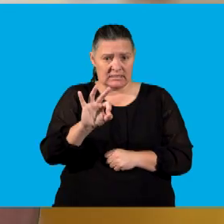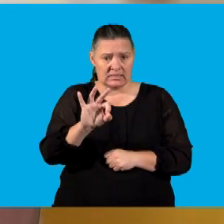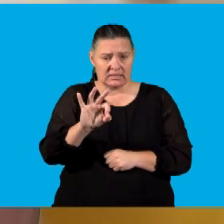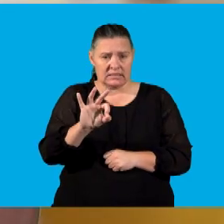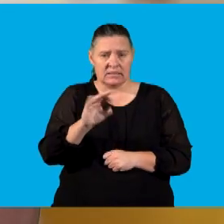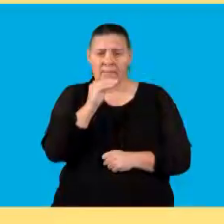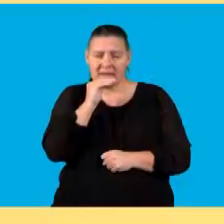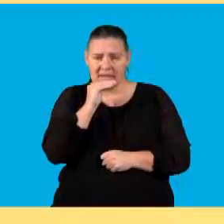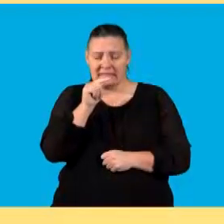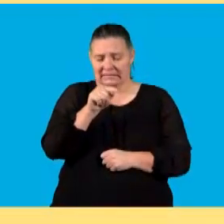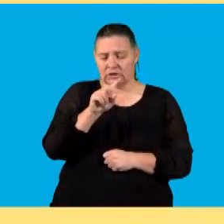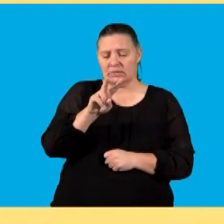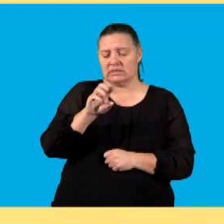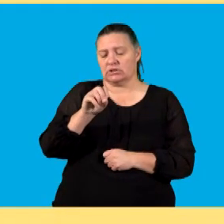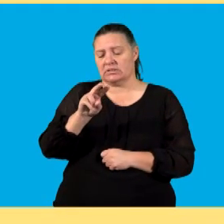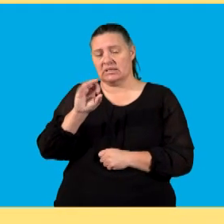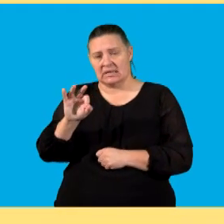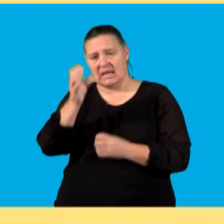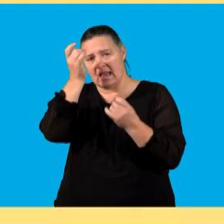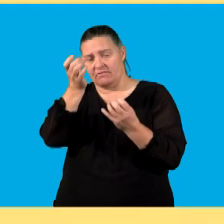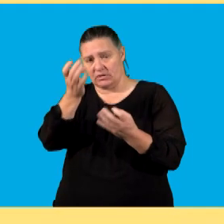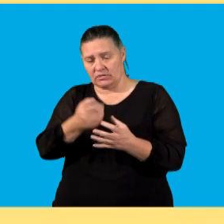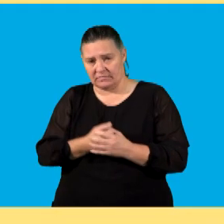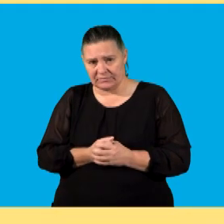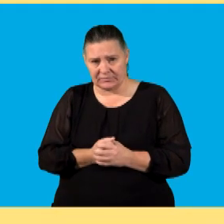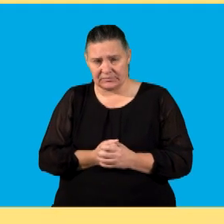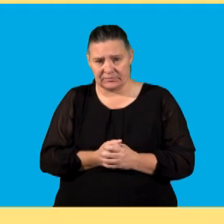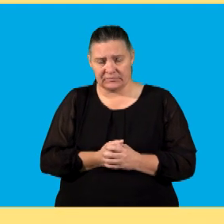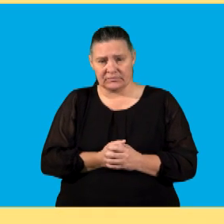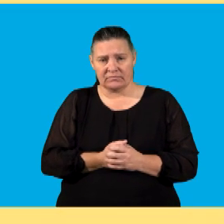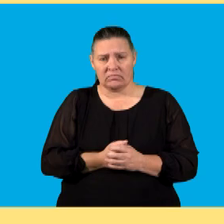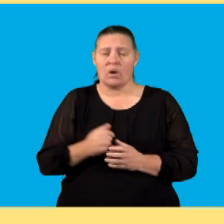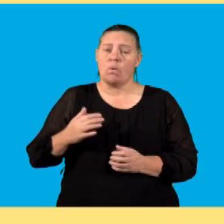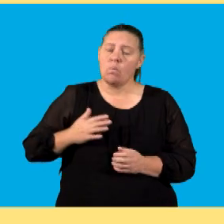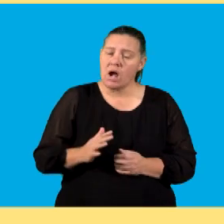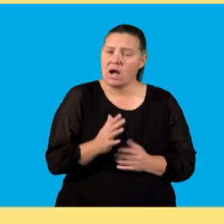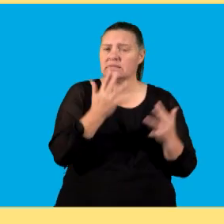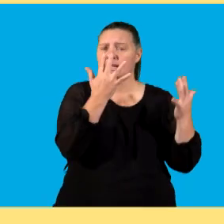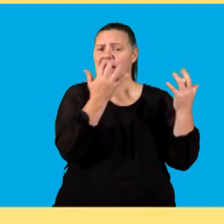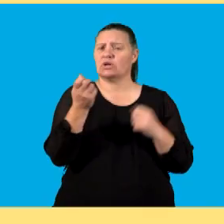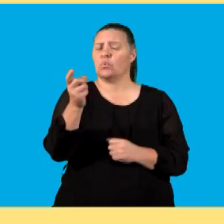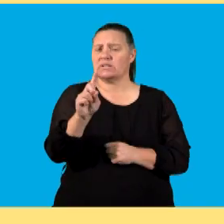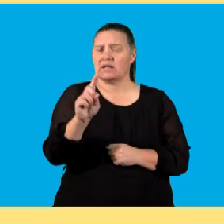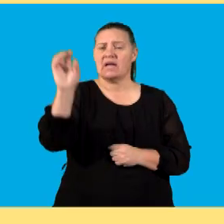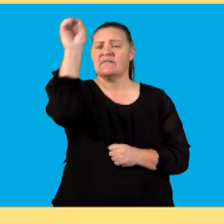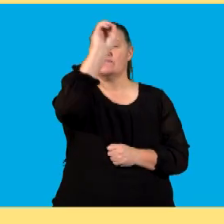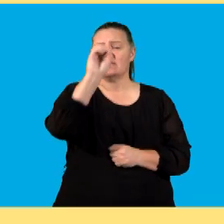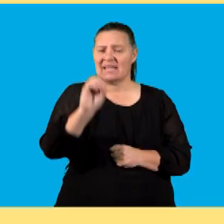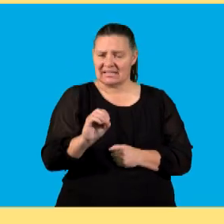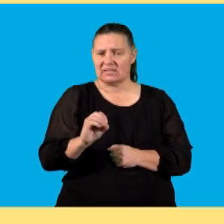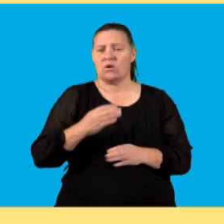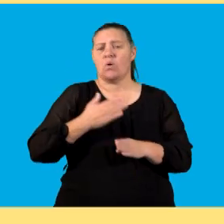the 2023 information. We want to calculate the percentage